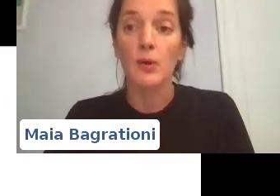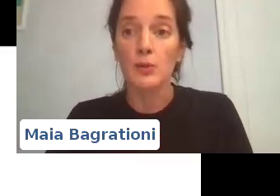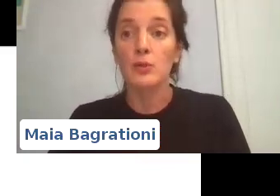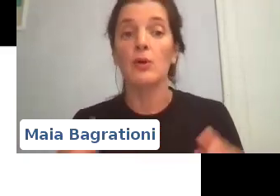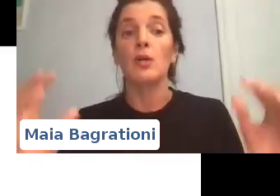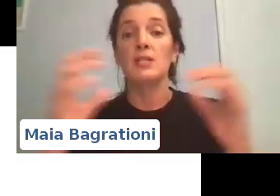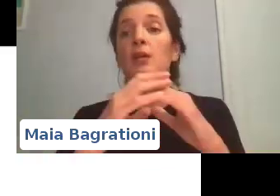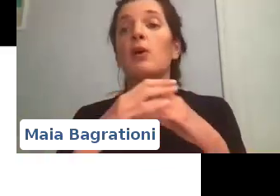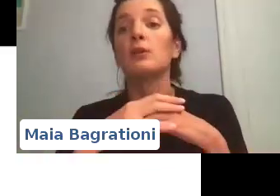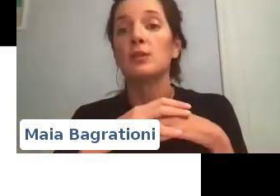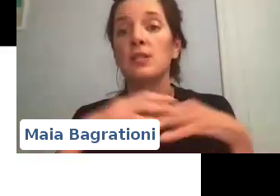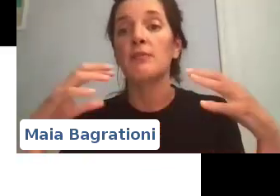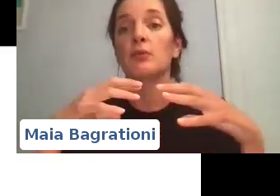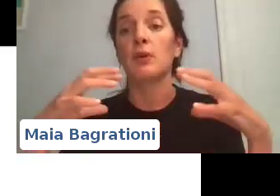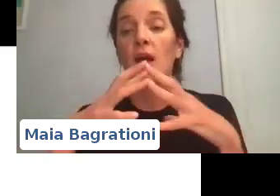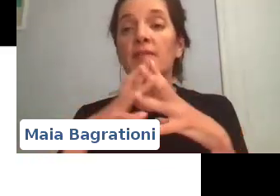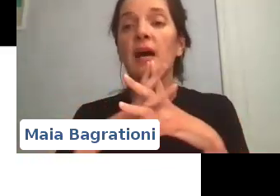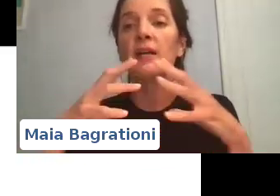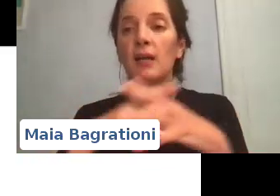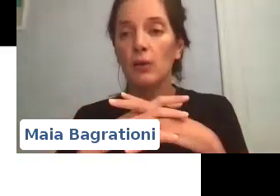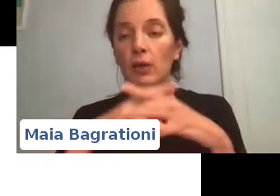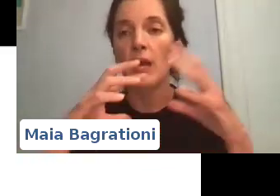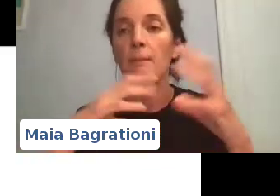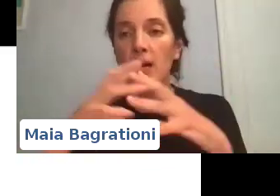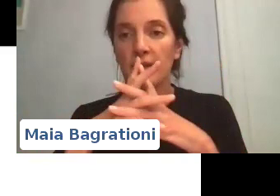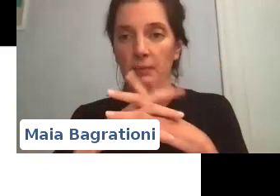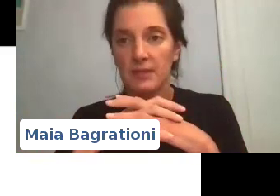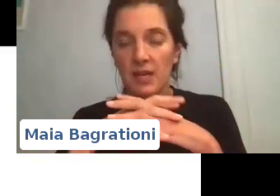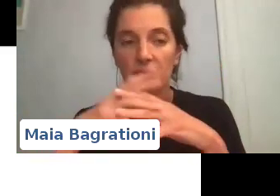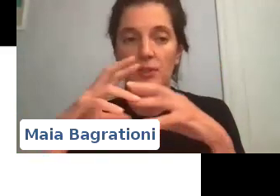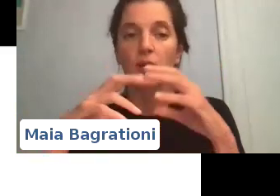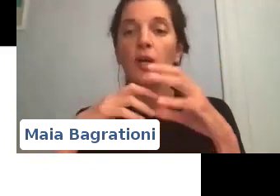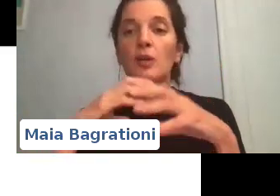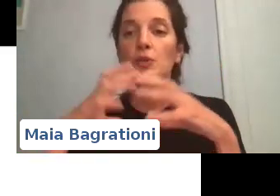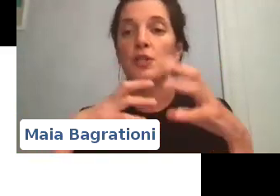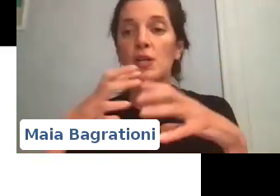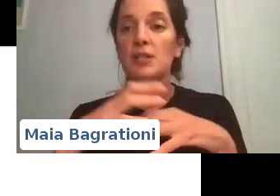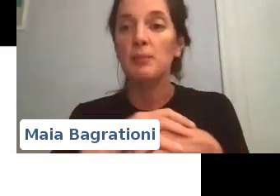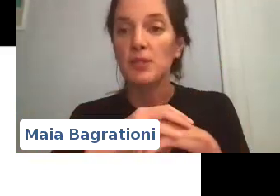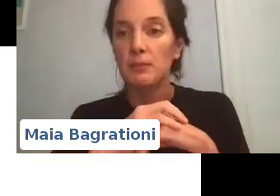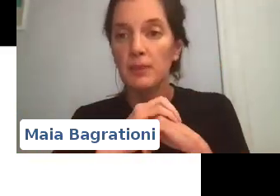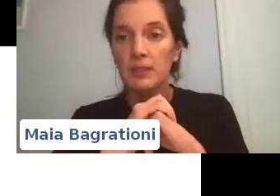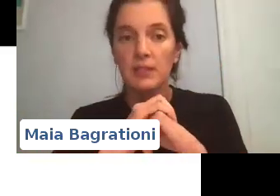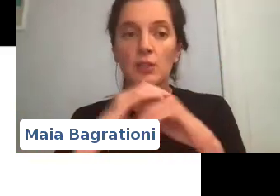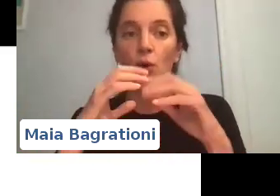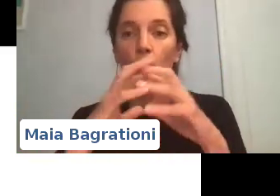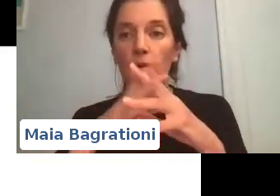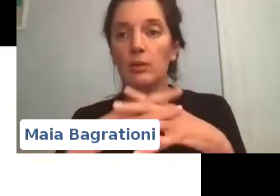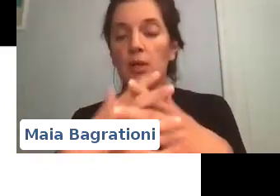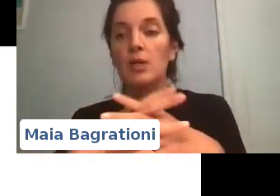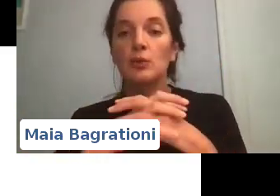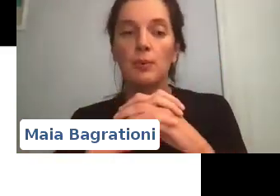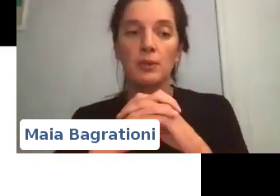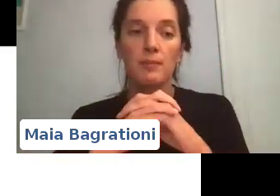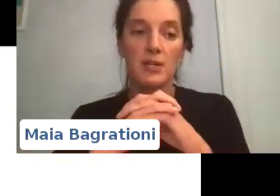stakeholders, and also stakeholders have to have dialogue among themselves to share responsibilities